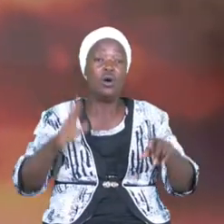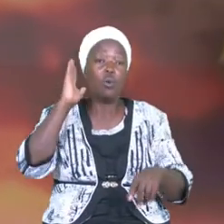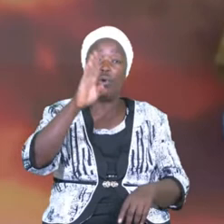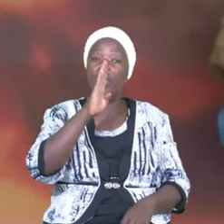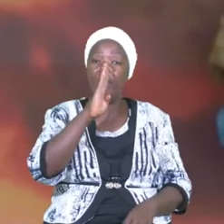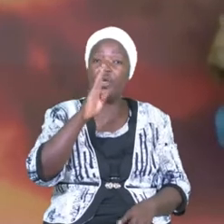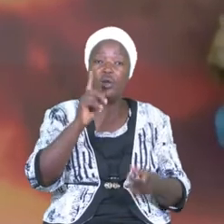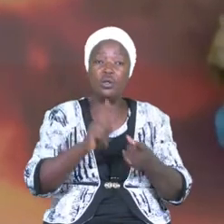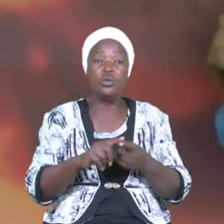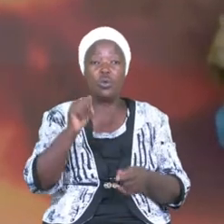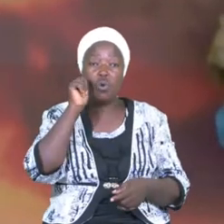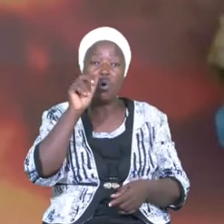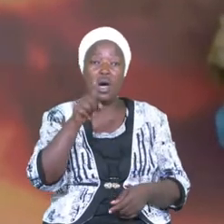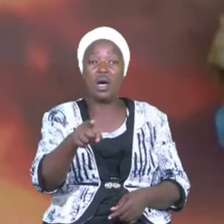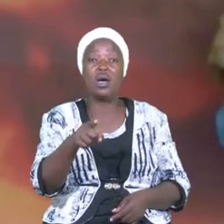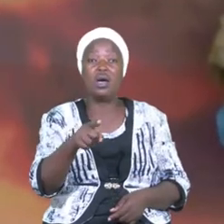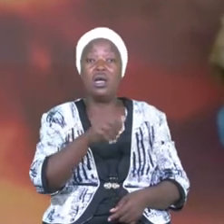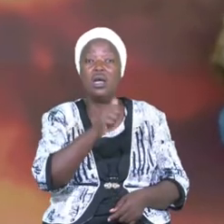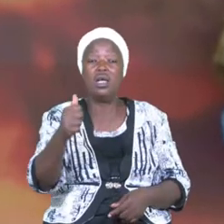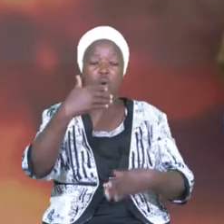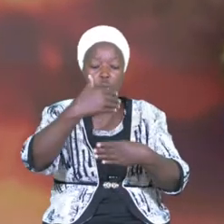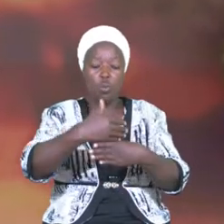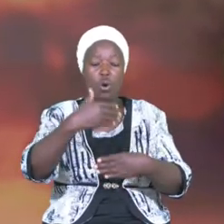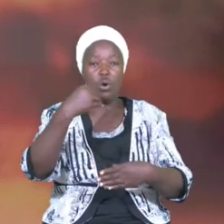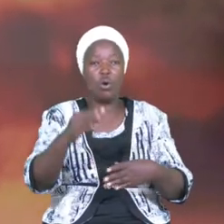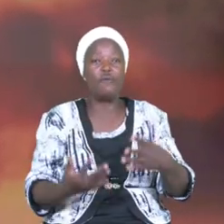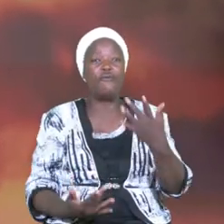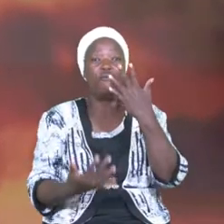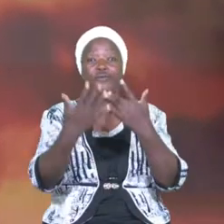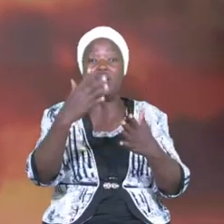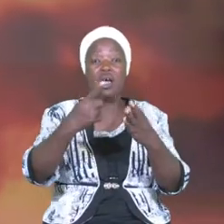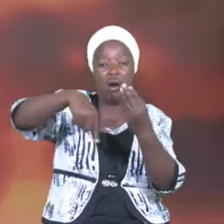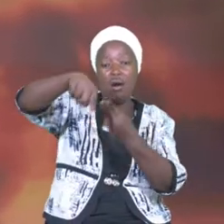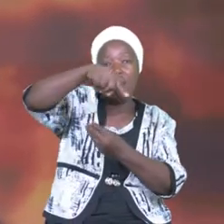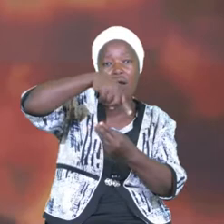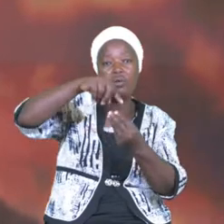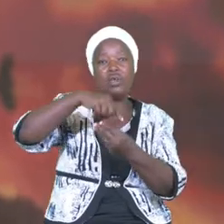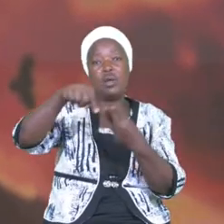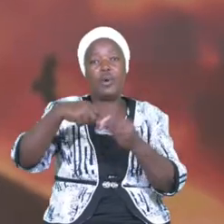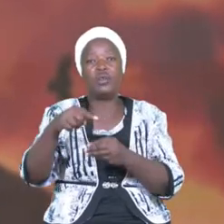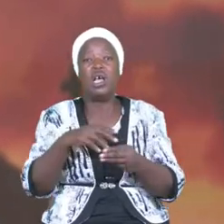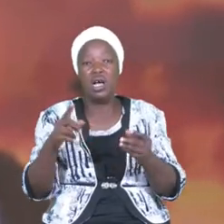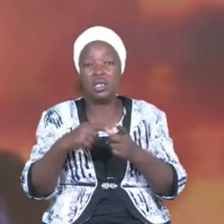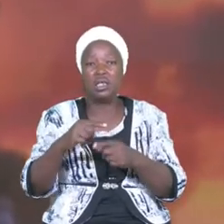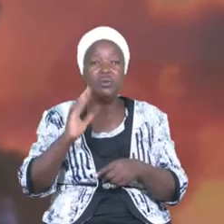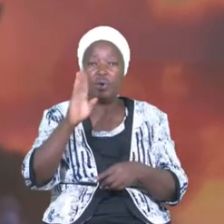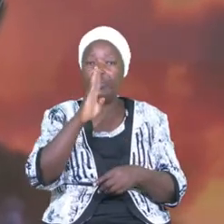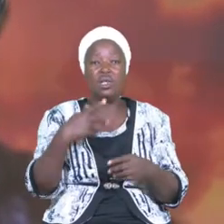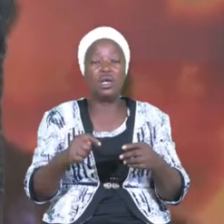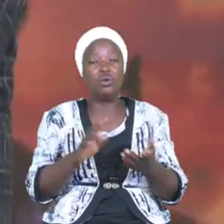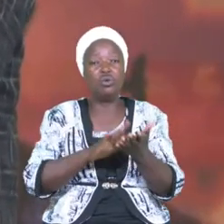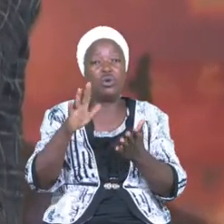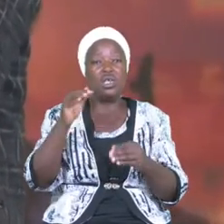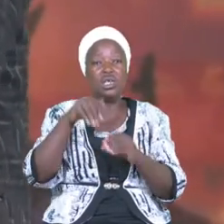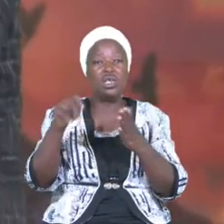her a wall of fire round about, and will be the glory in the